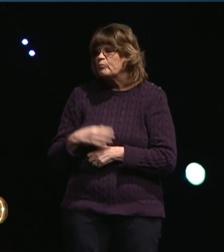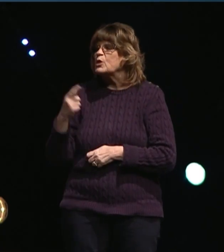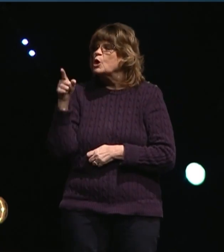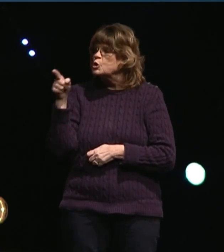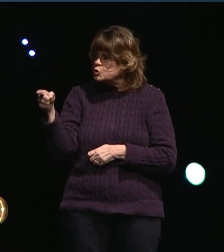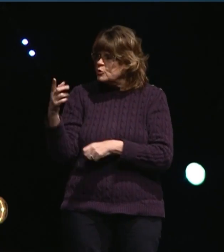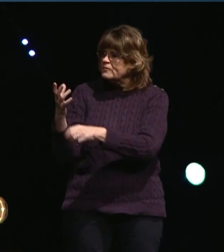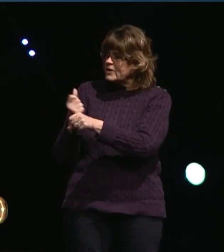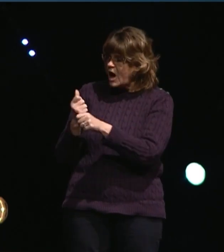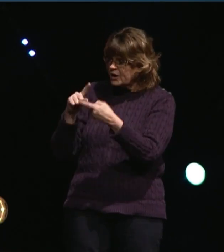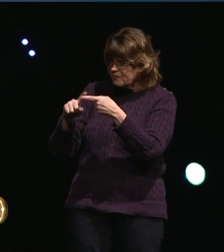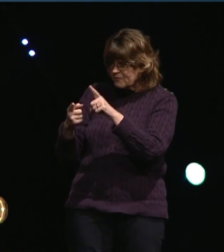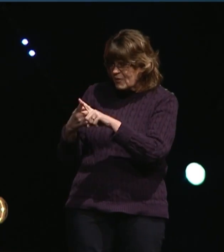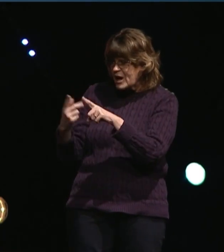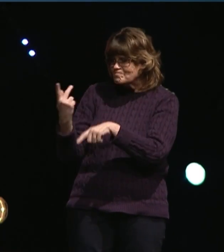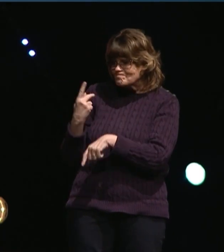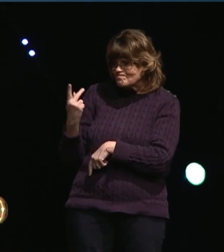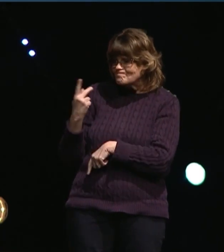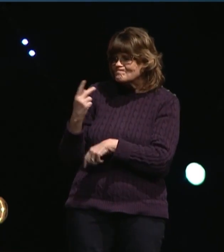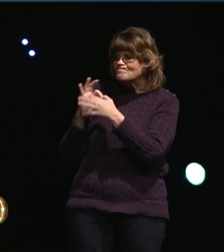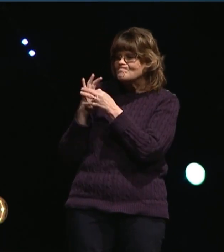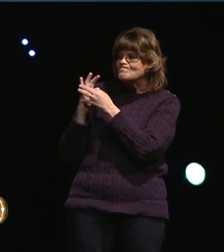You got a friend in me.